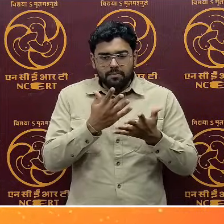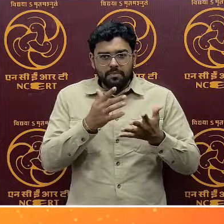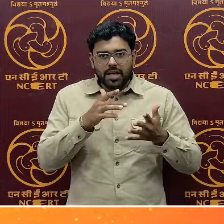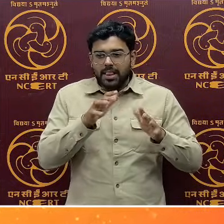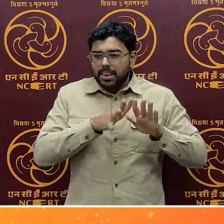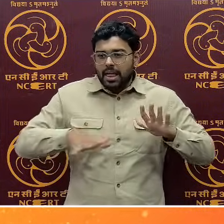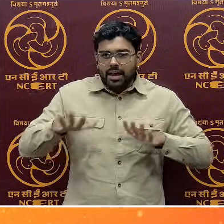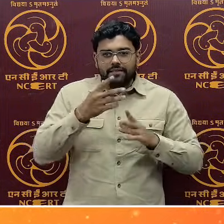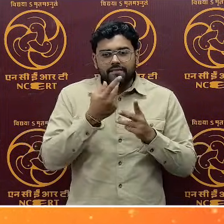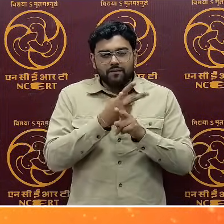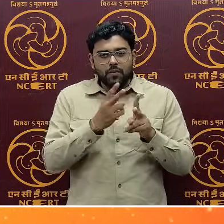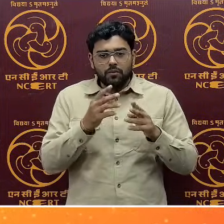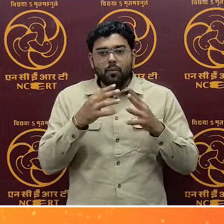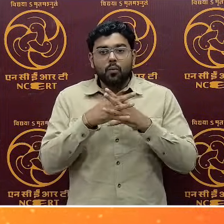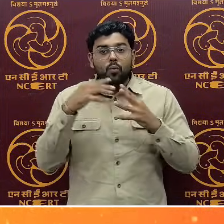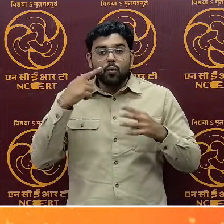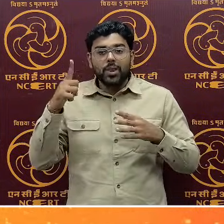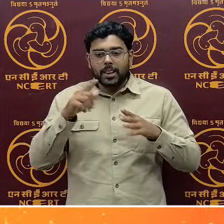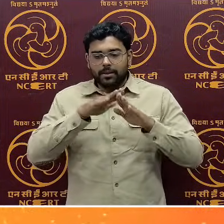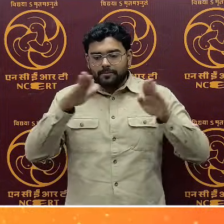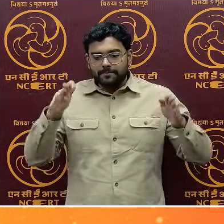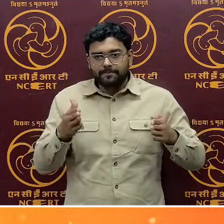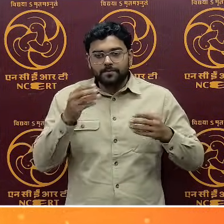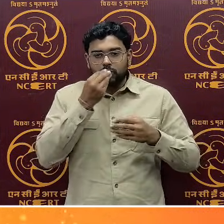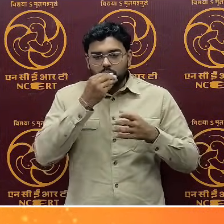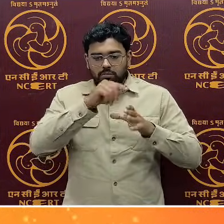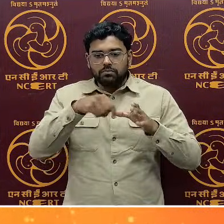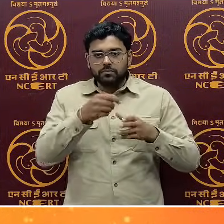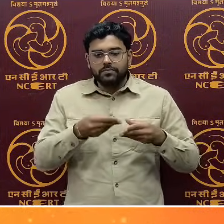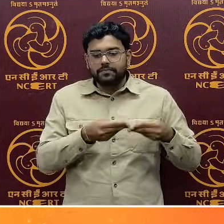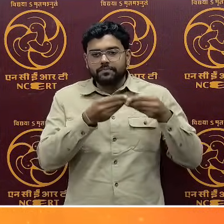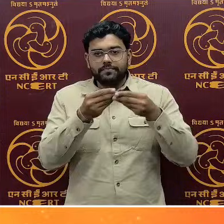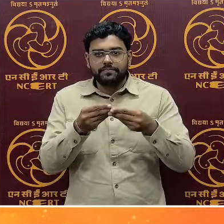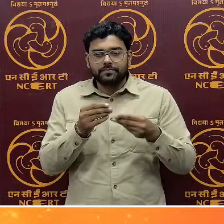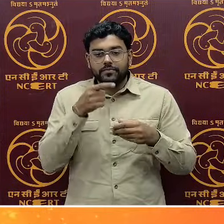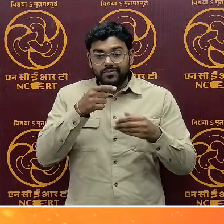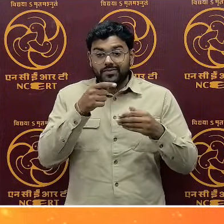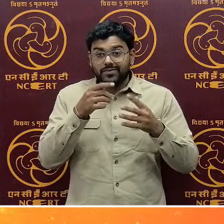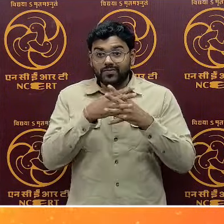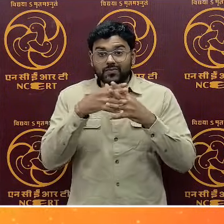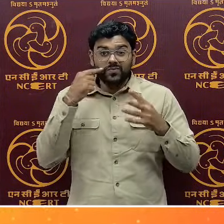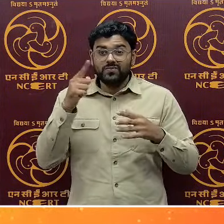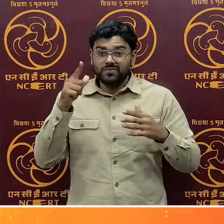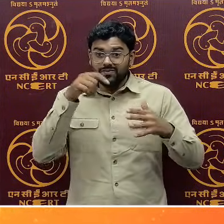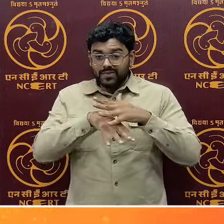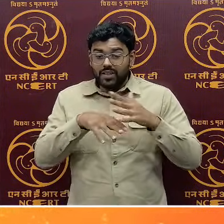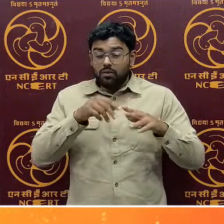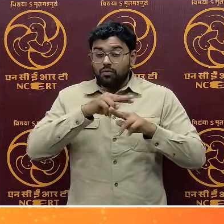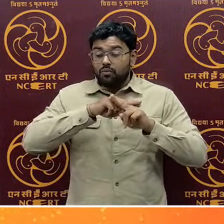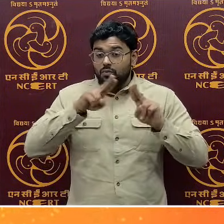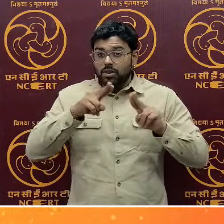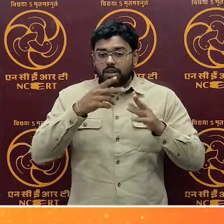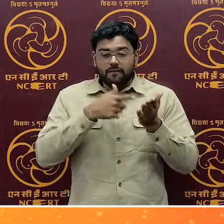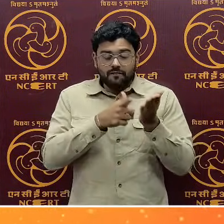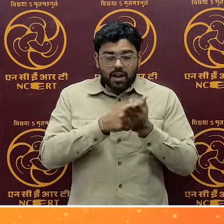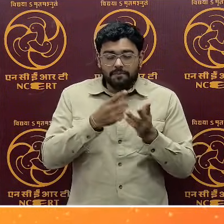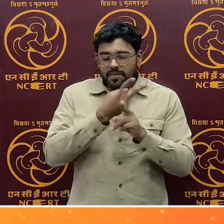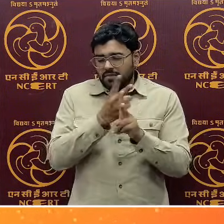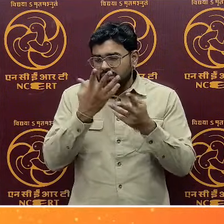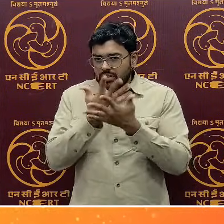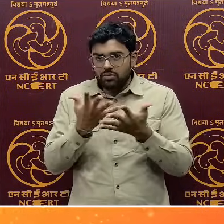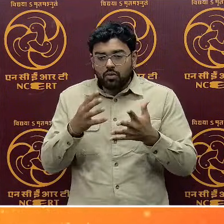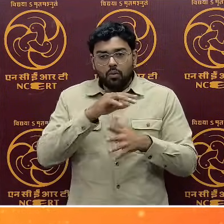put his will on the kitchen table, and in the will it leaves everything he owns, including the palm tree nursery,